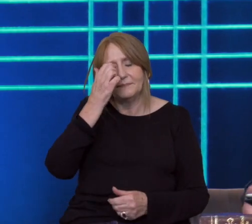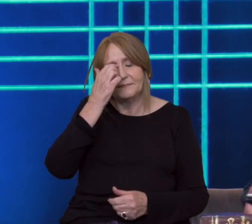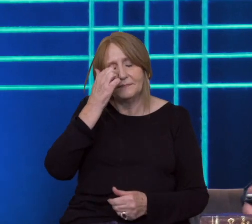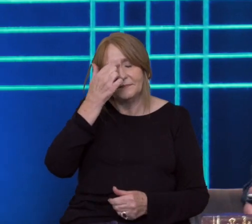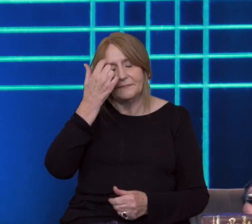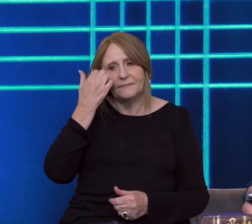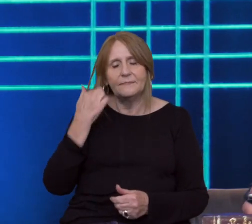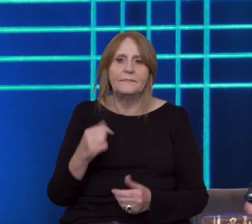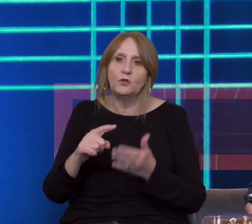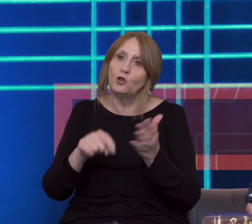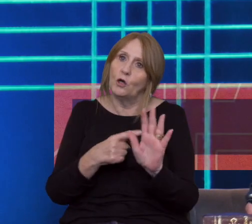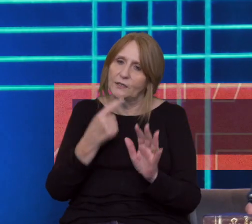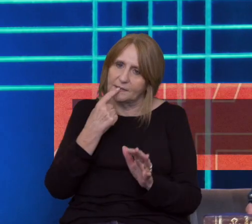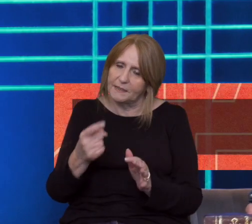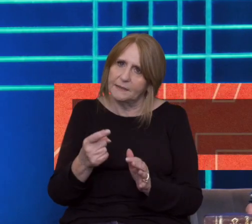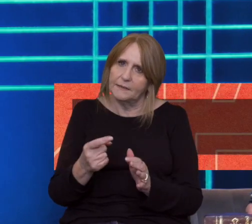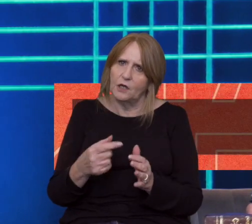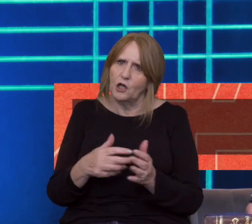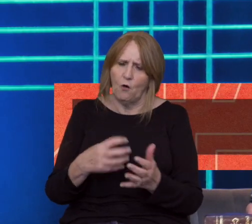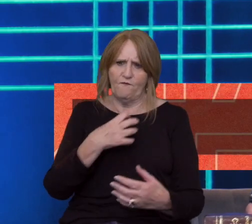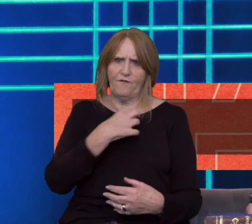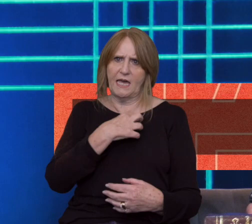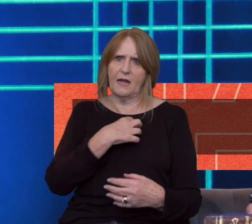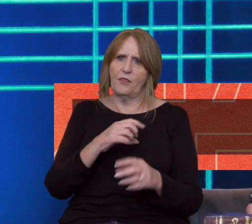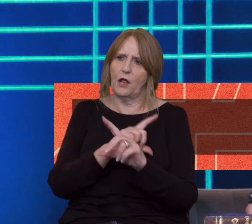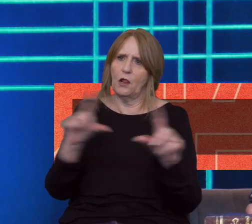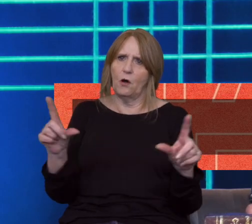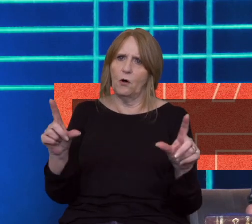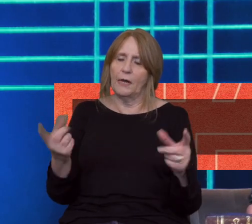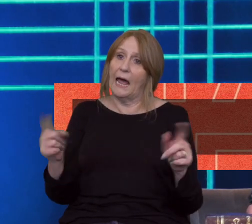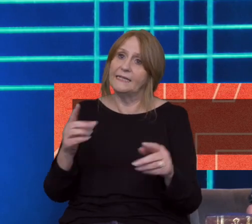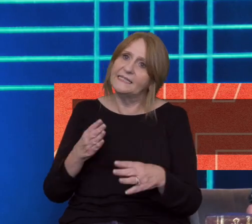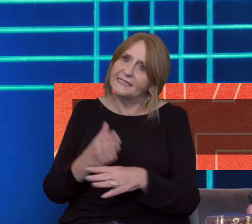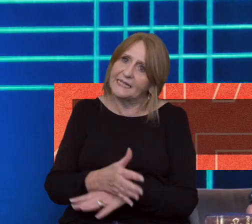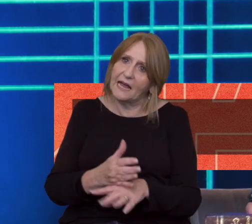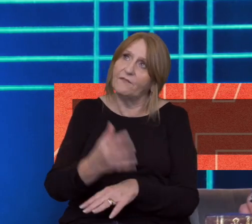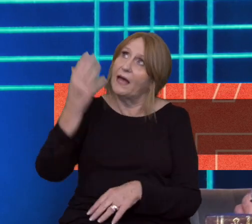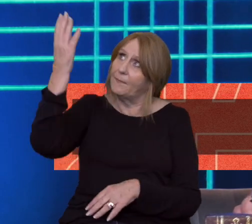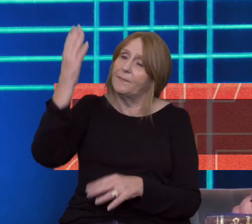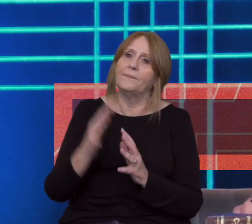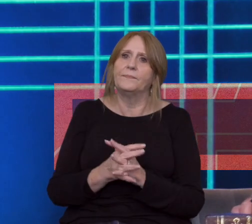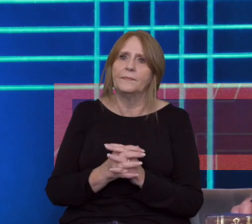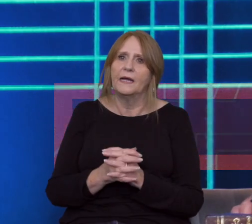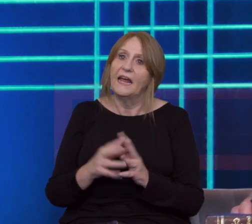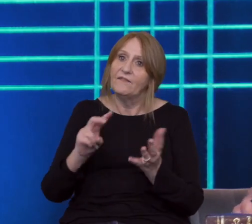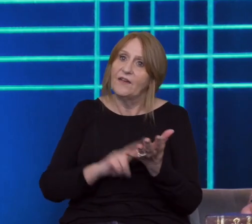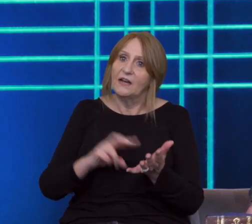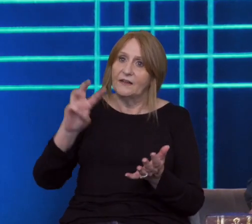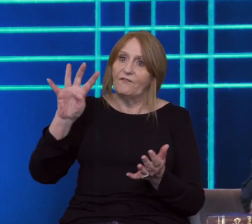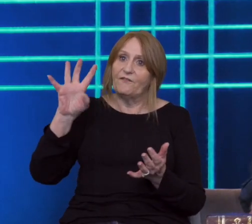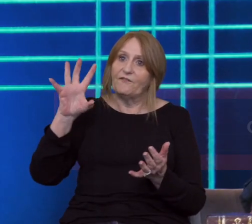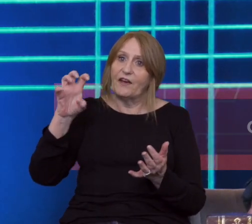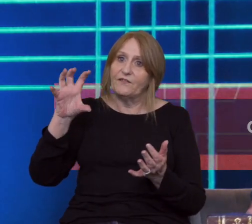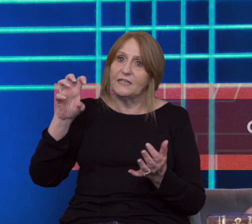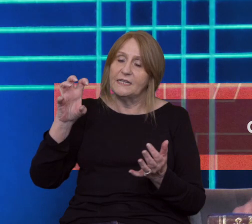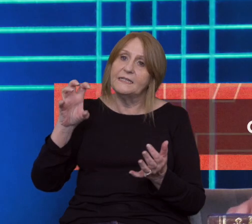these words, Joshua speaking. Now fear the Lord and serve Him. And then in verse 15, we hear these